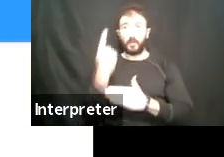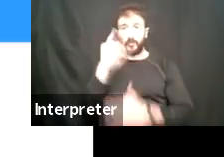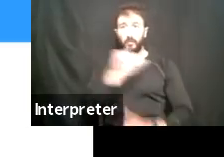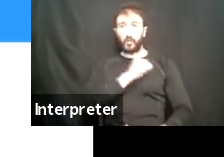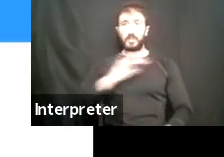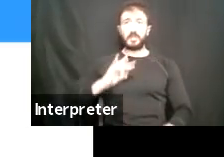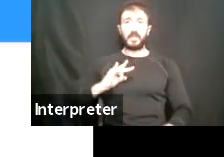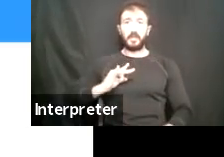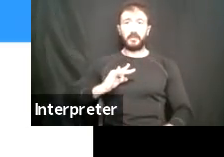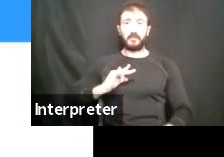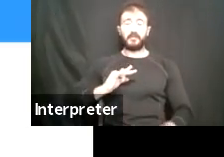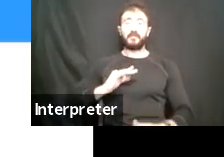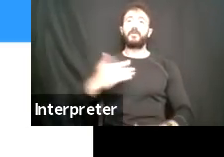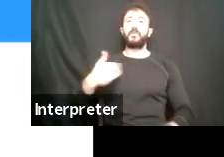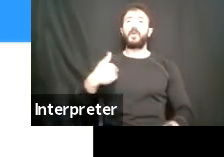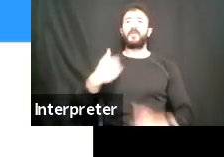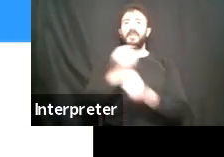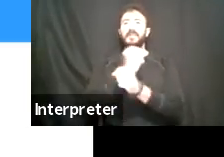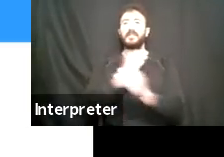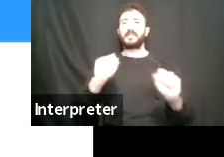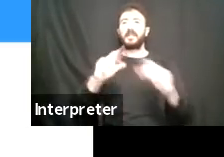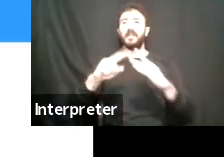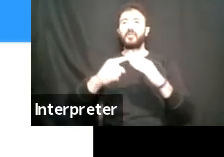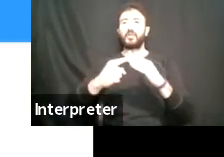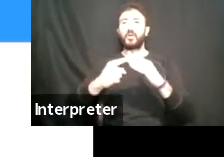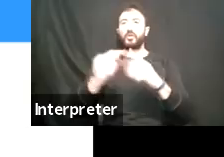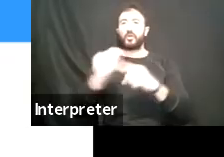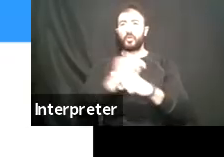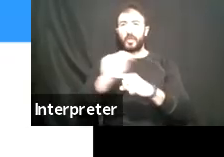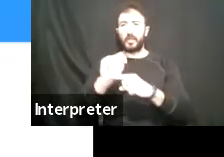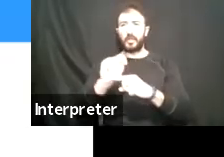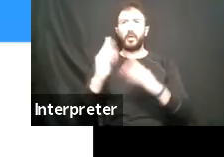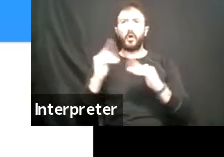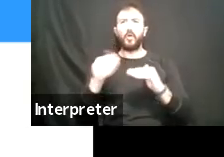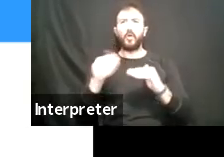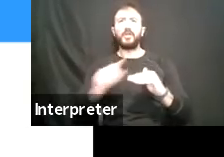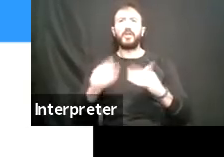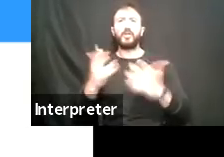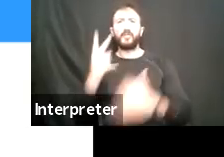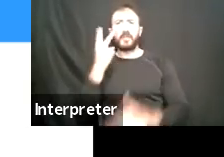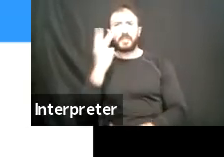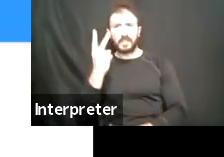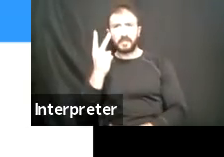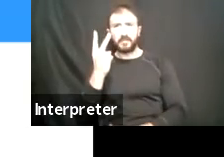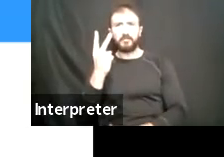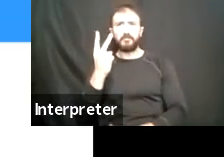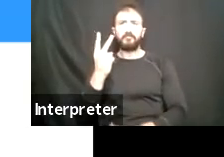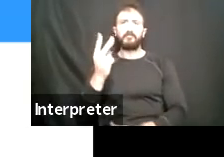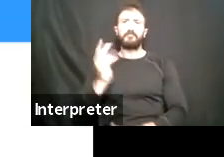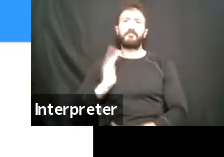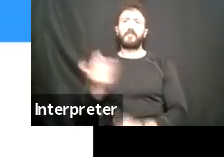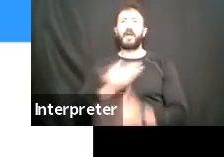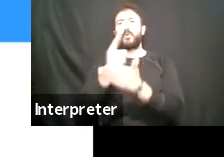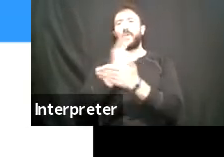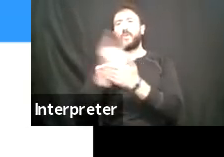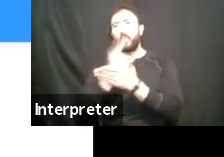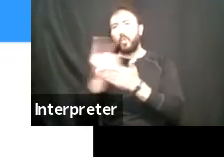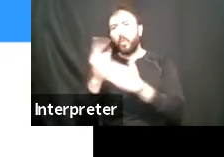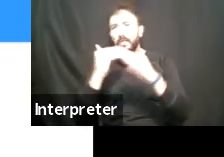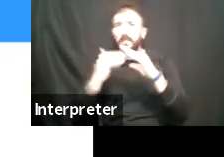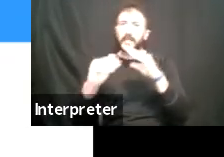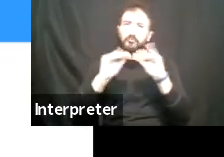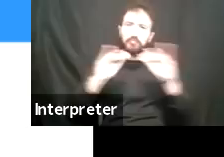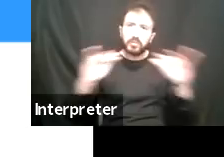Start training that we hope that you have seen communication around through our weekly updates through the